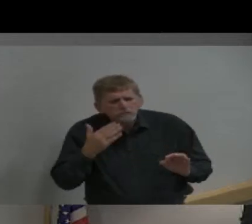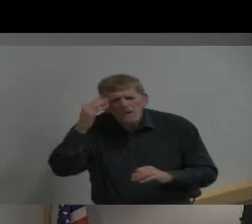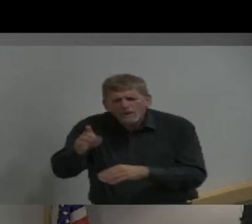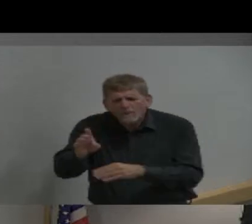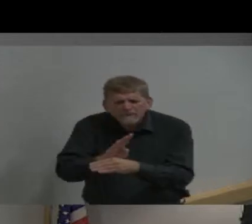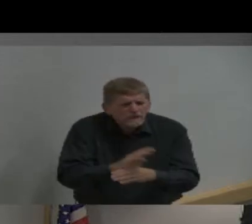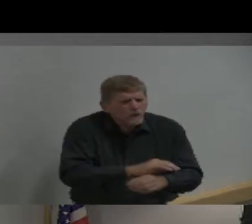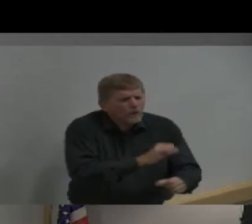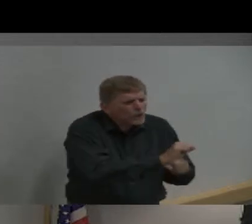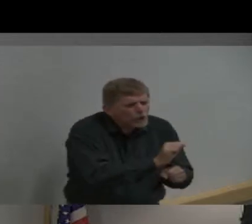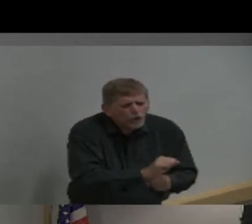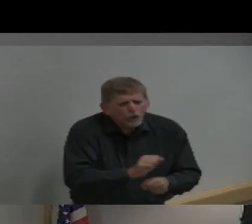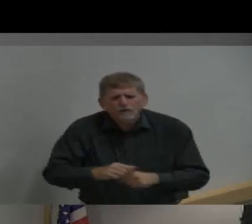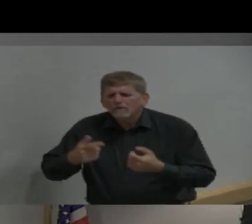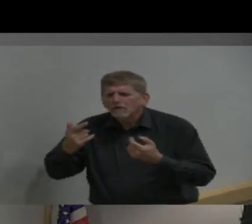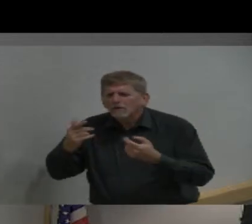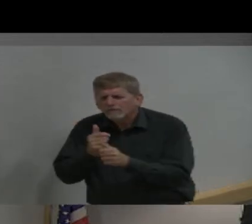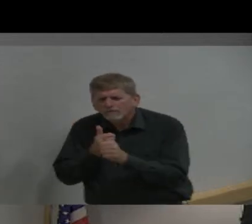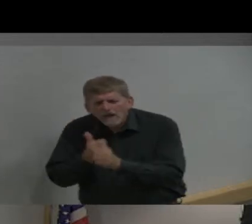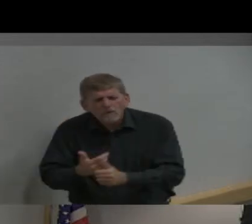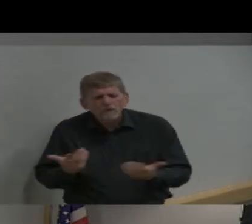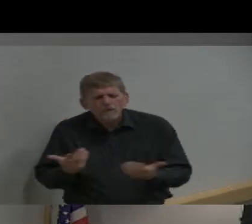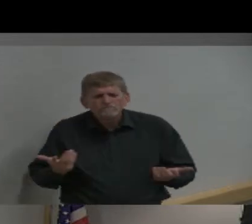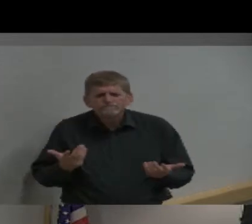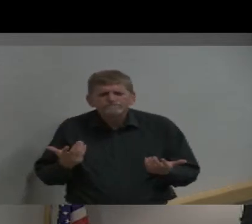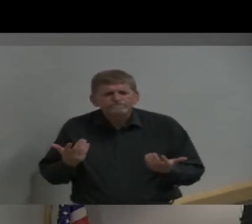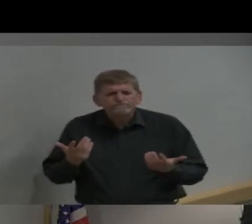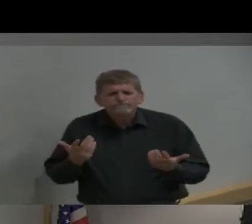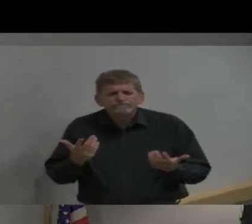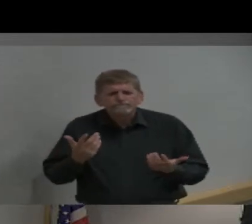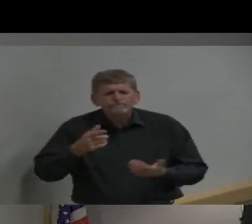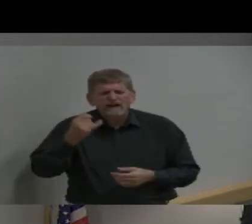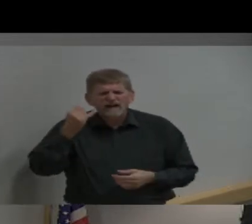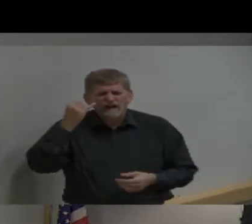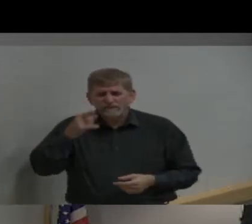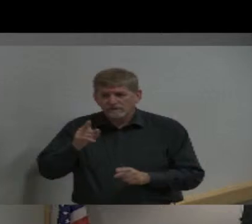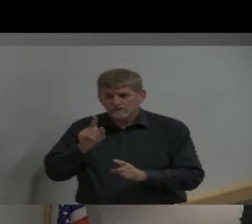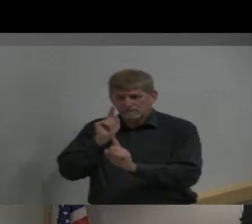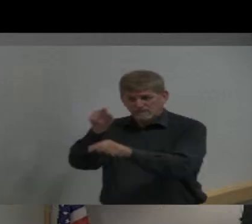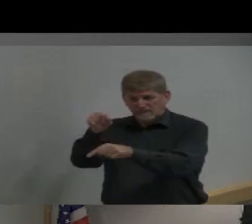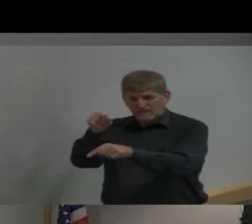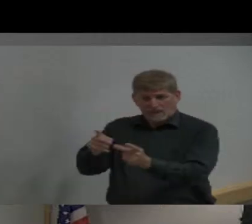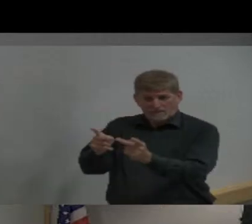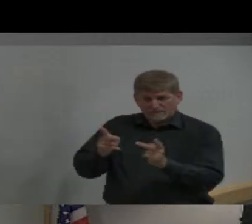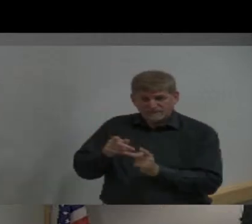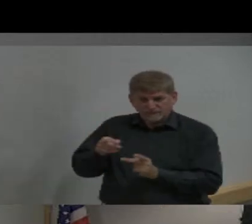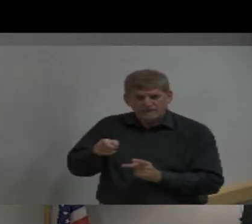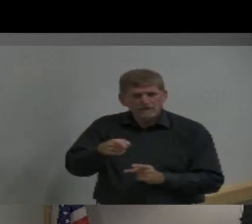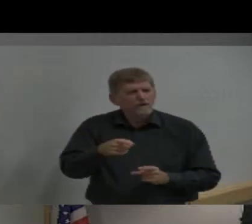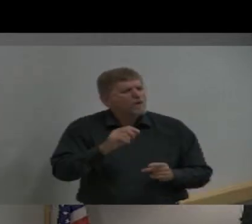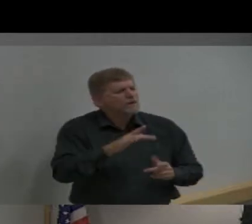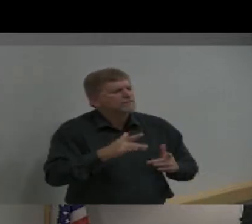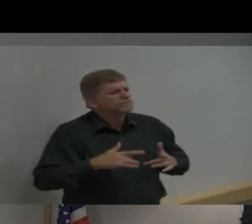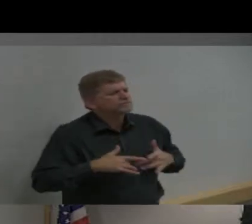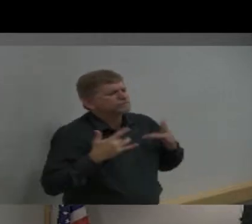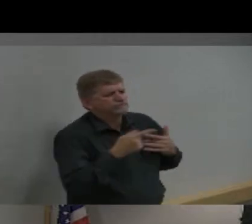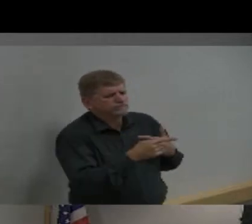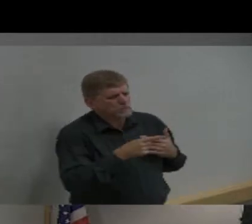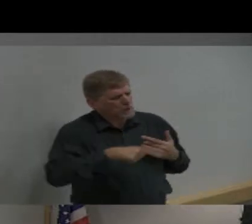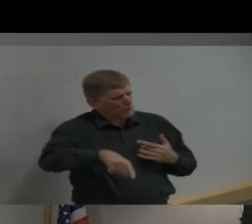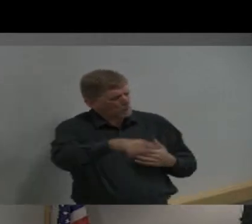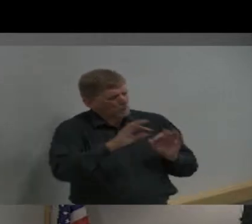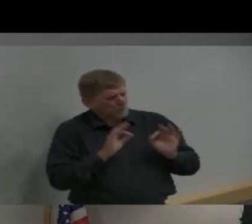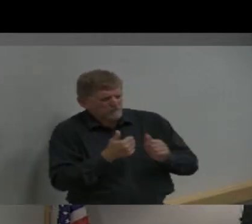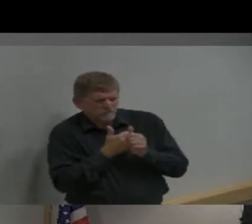sanctioned, whether they be sanctioned locations or, you know, sanctioned activities, we do well. It's how we play